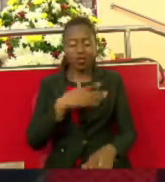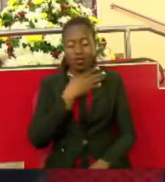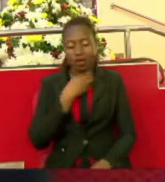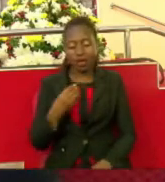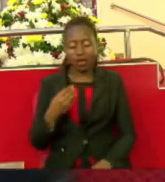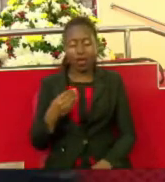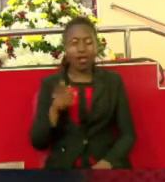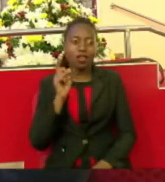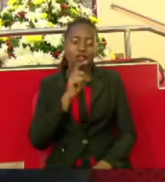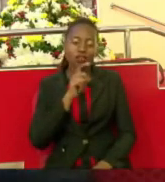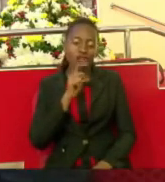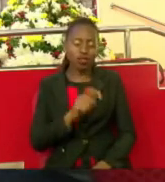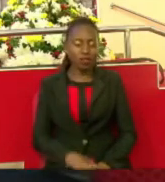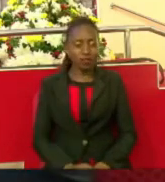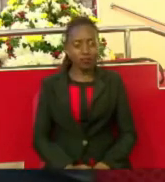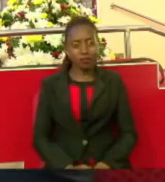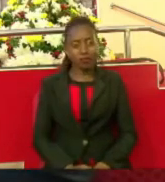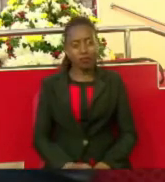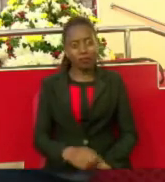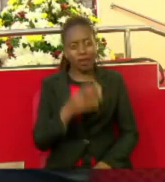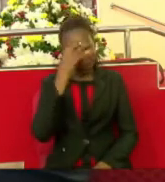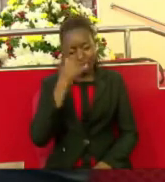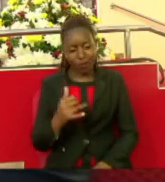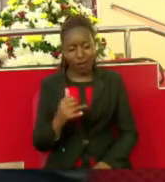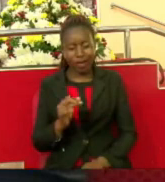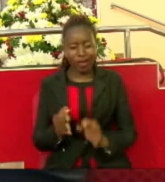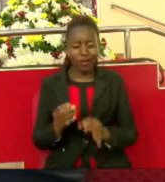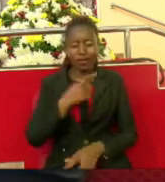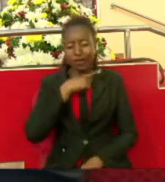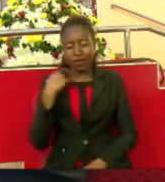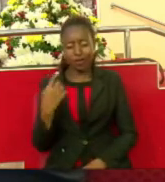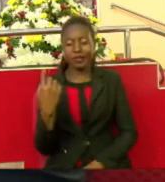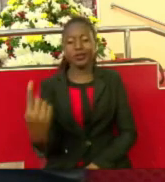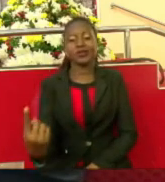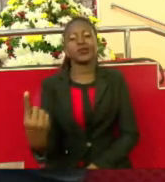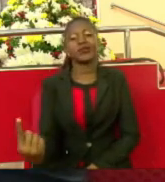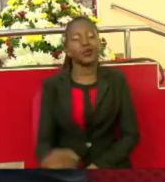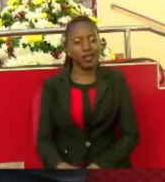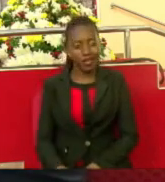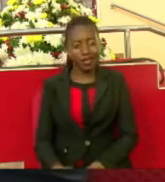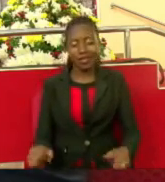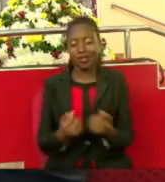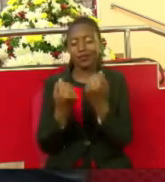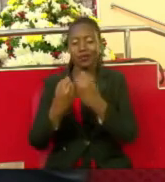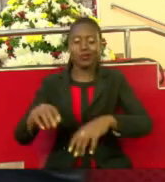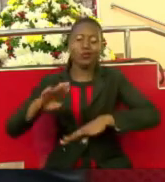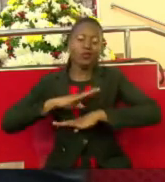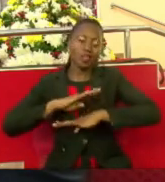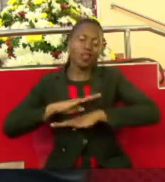Because when it would be slaughtered, it would be one. And for it to fit the whole, you know, brood of